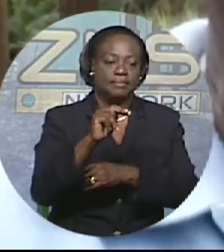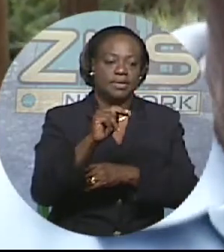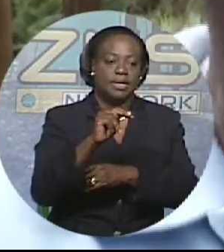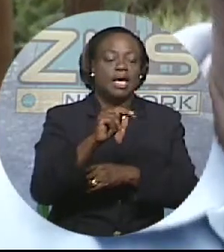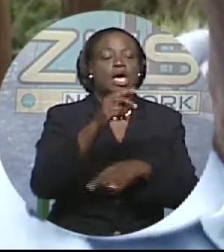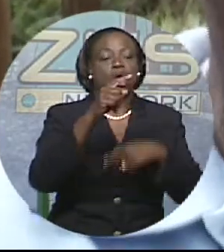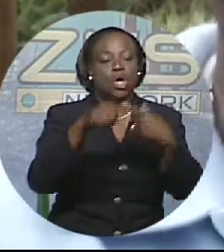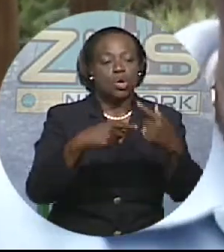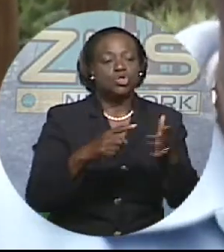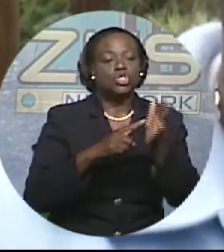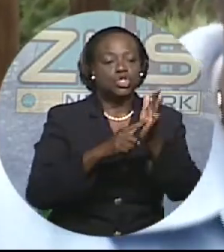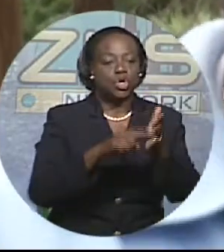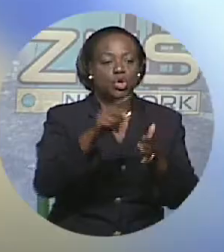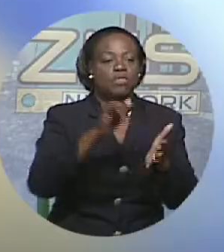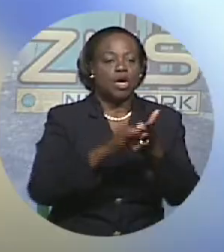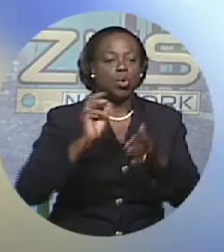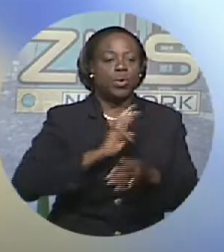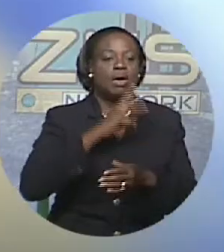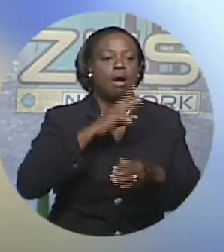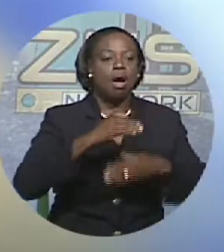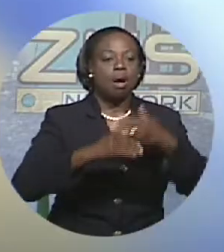you that we are progressing.